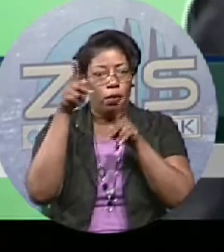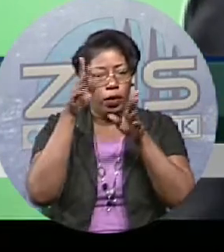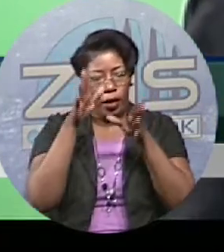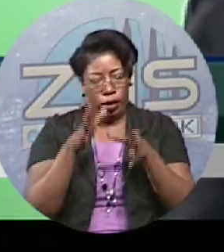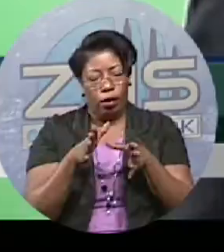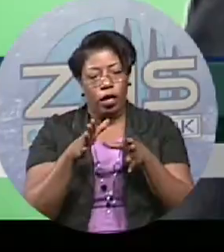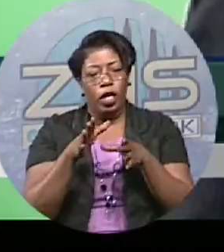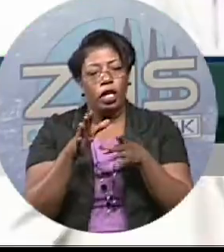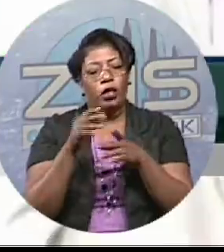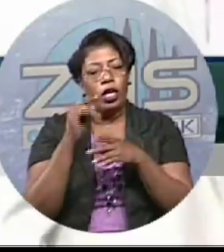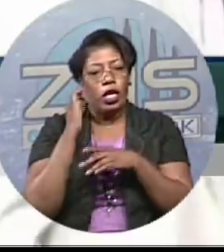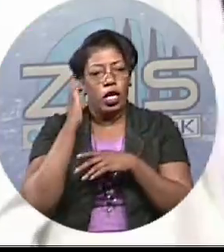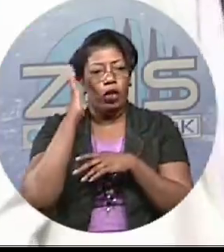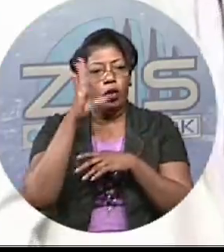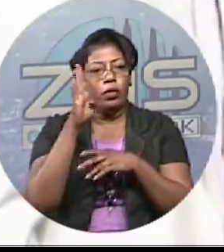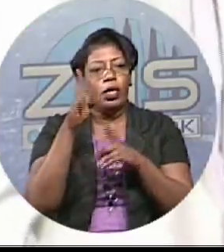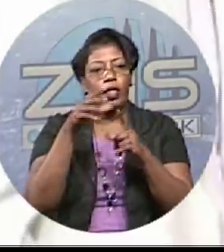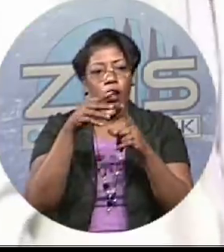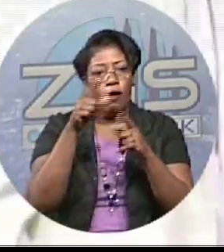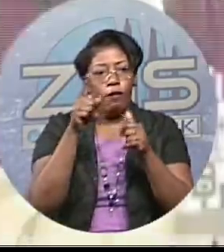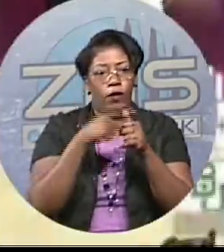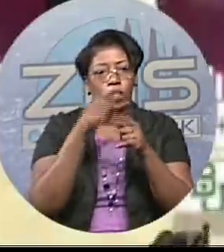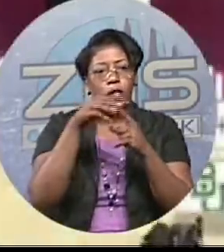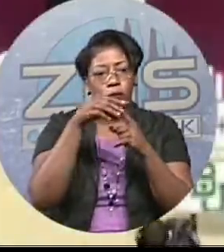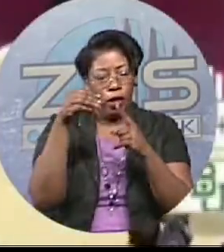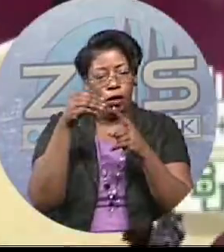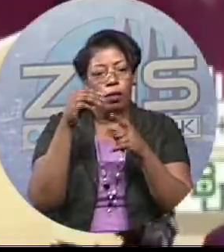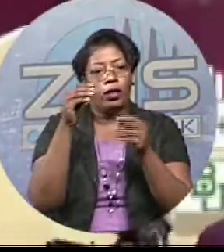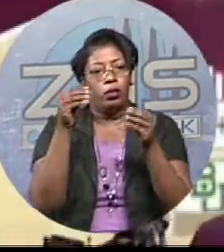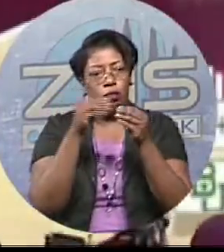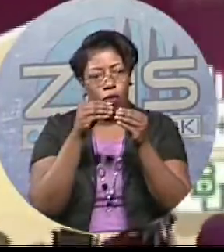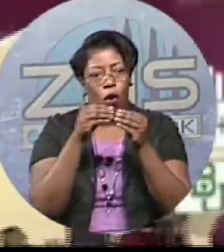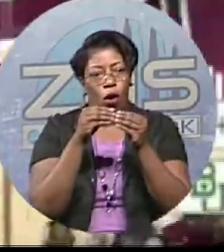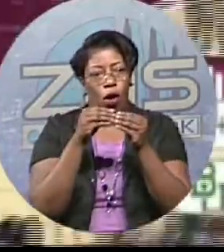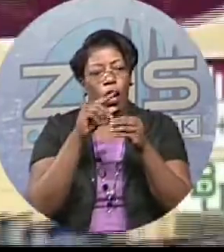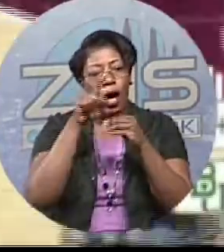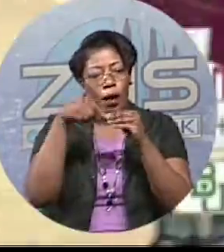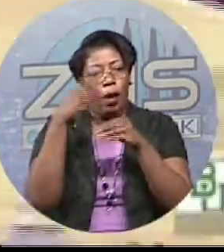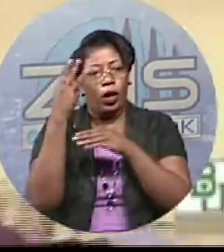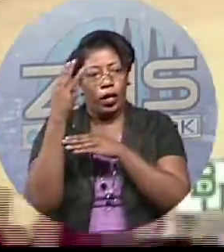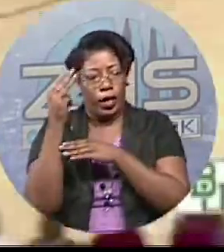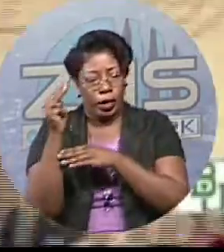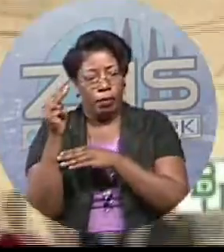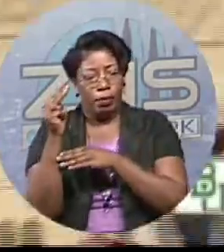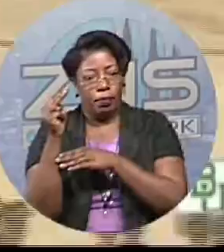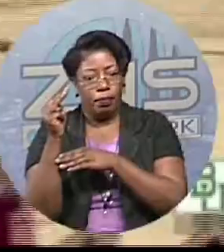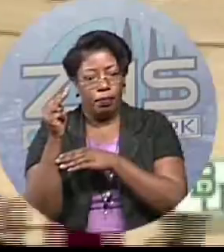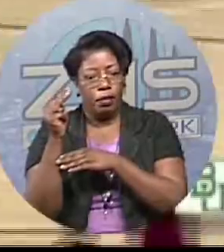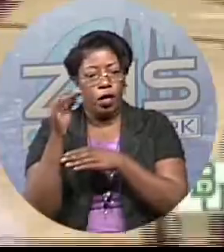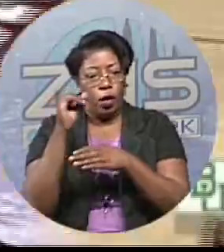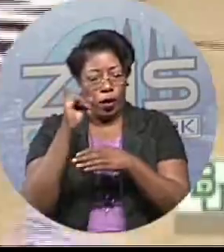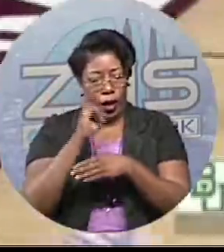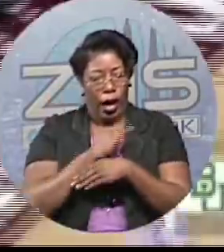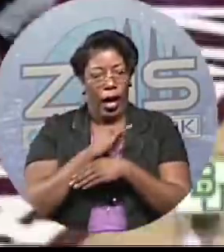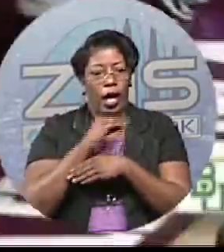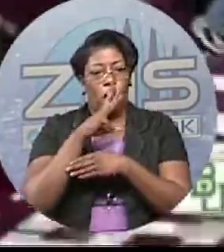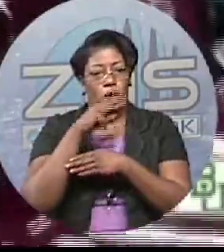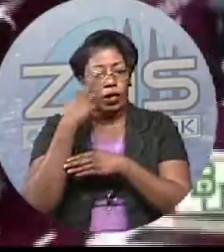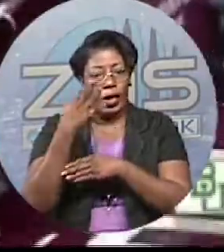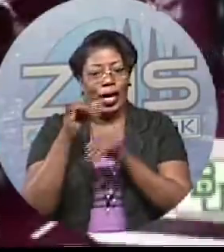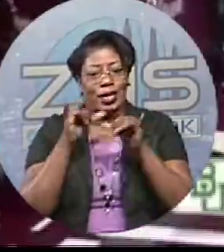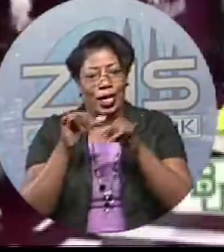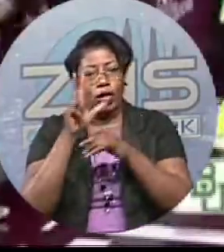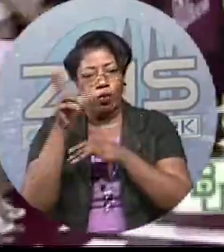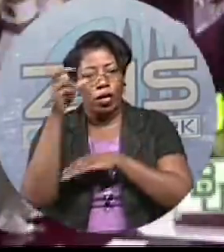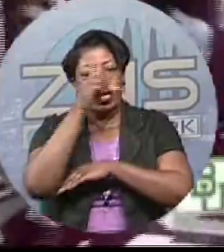first-round draft pick, no doubt about it. But there's something else about this young man, Buddy Hield. That when I was there and spent 3 days with